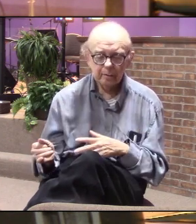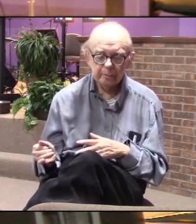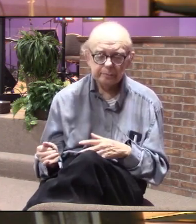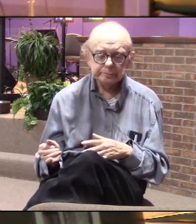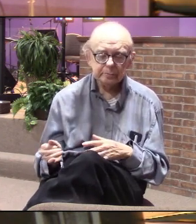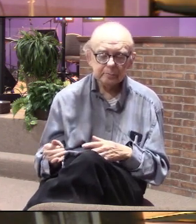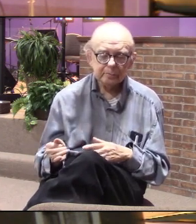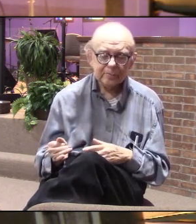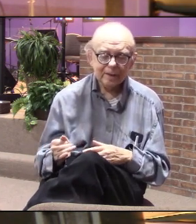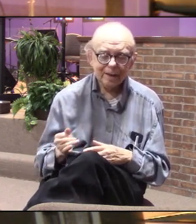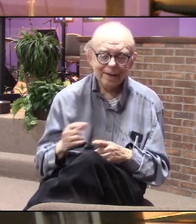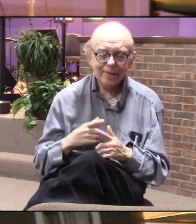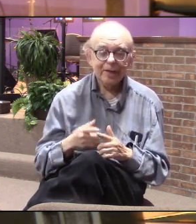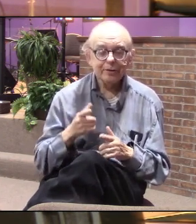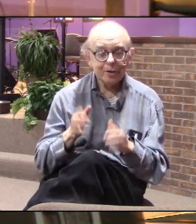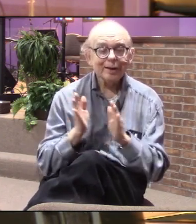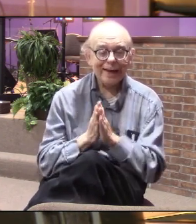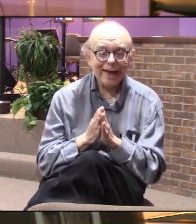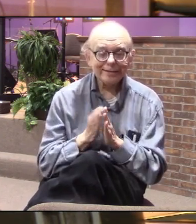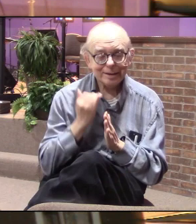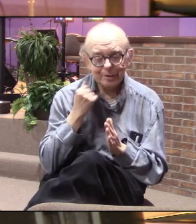well, then you can ask him.